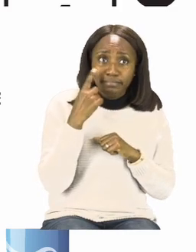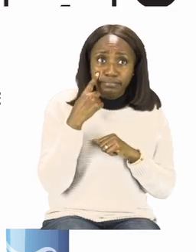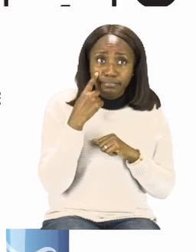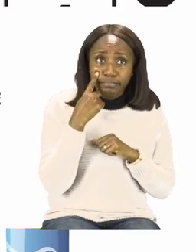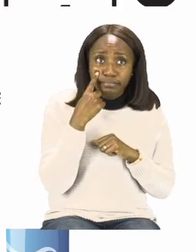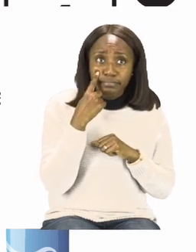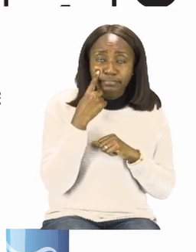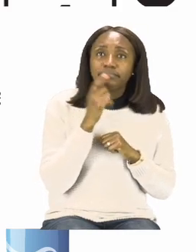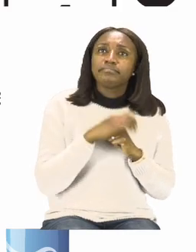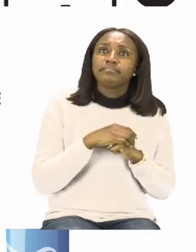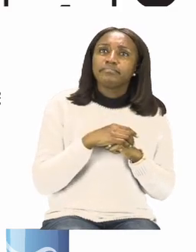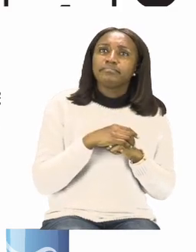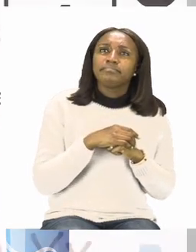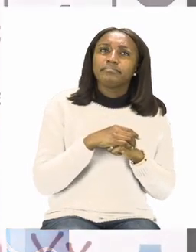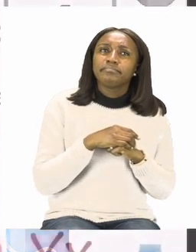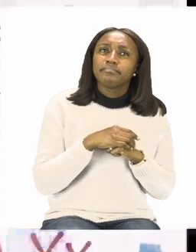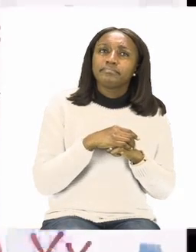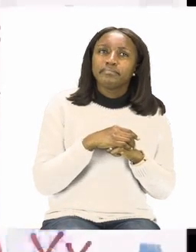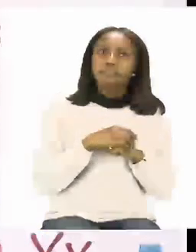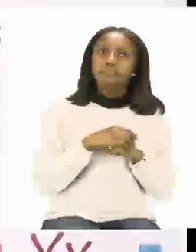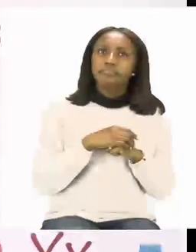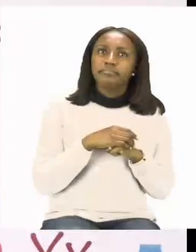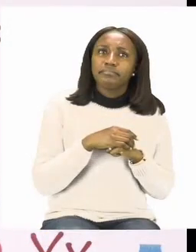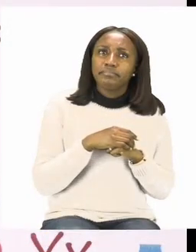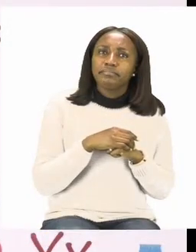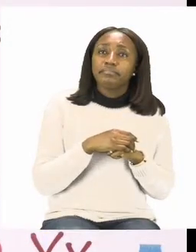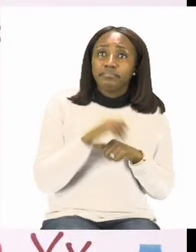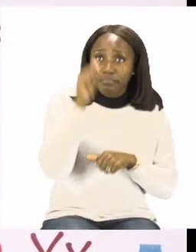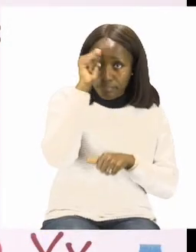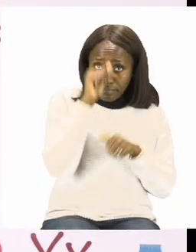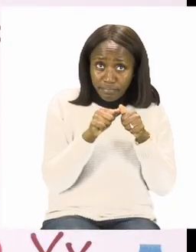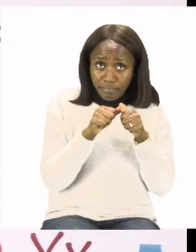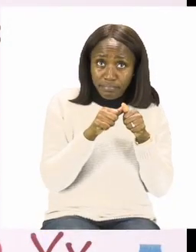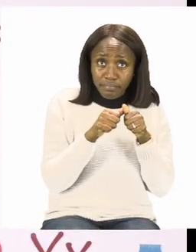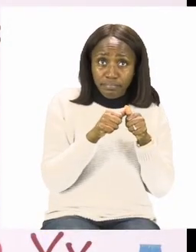board. The first rule that you need to remember, boys and girls,